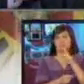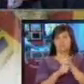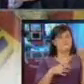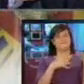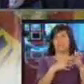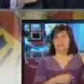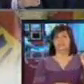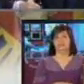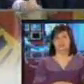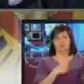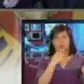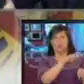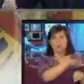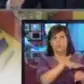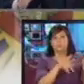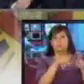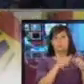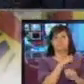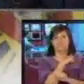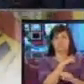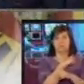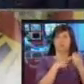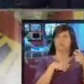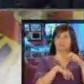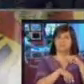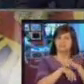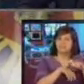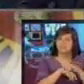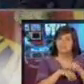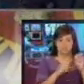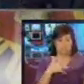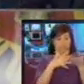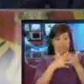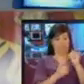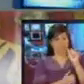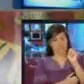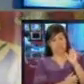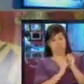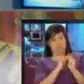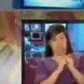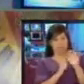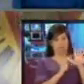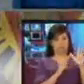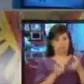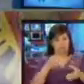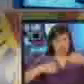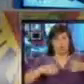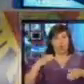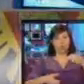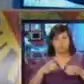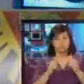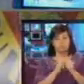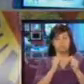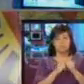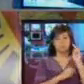ma-file na ng kaso yung mga tao na nagnakaw. Hindi nga. Pero the moment you file a case, then it's all there in the courts, and the